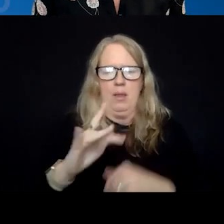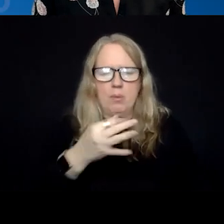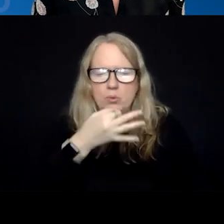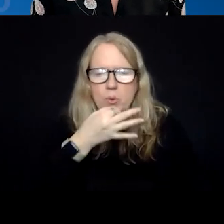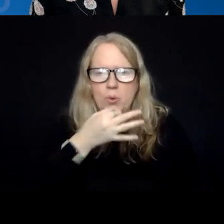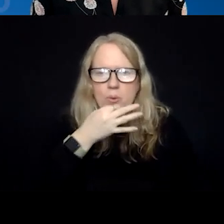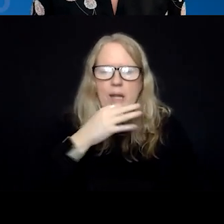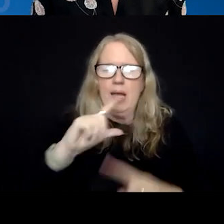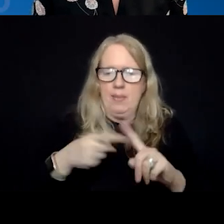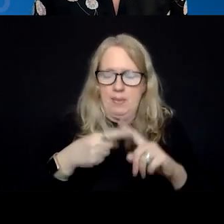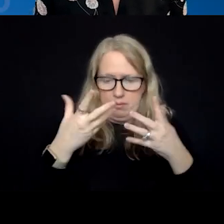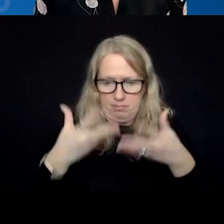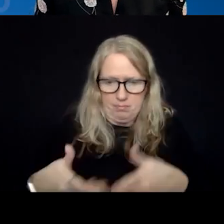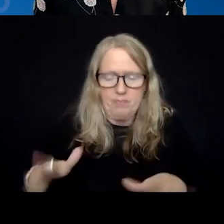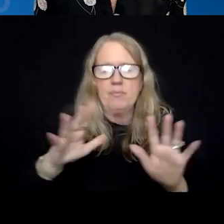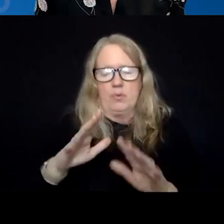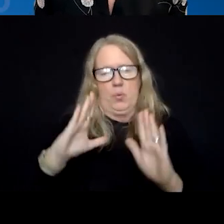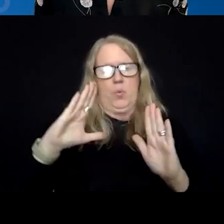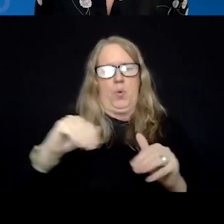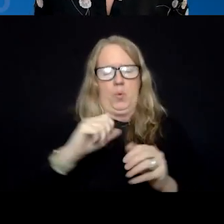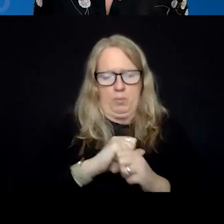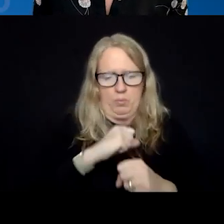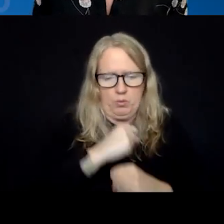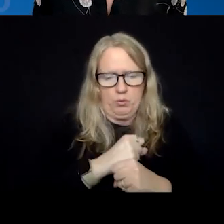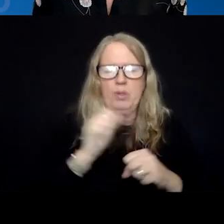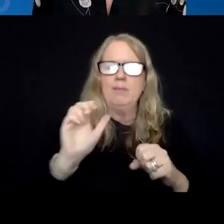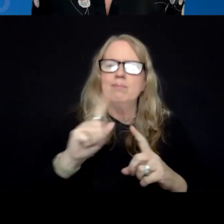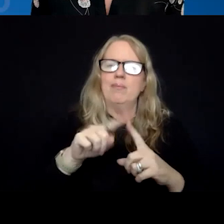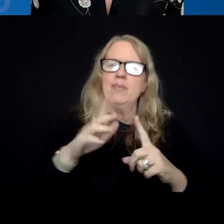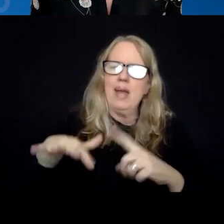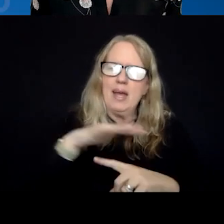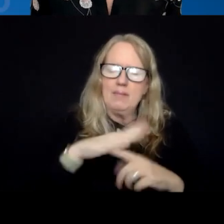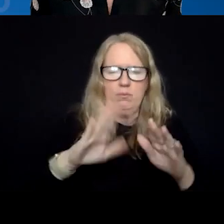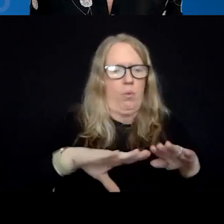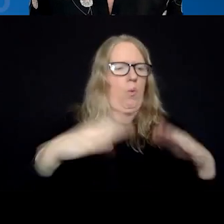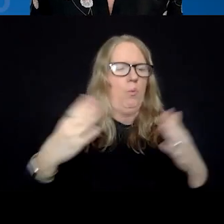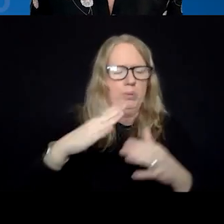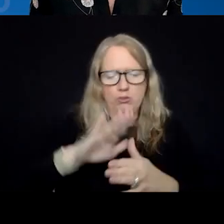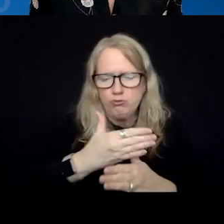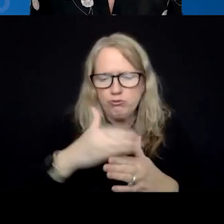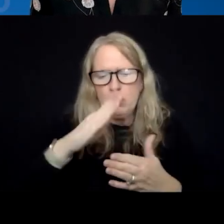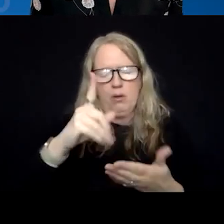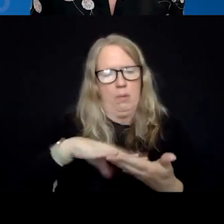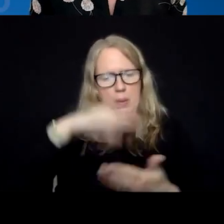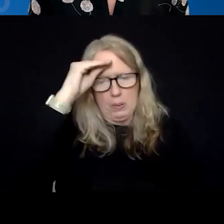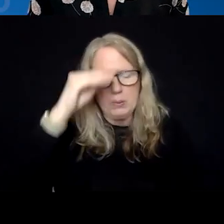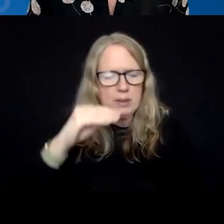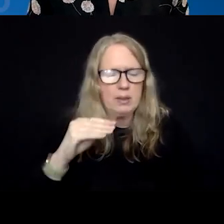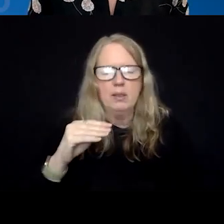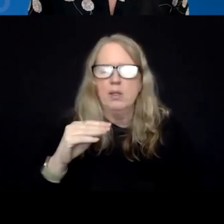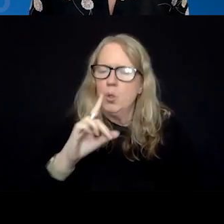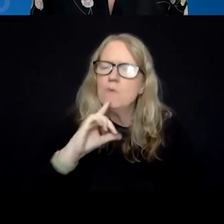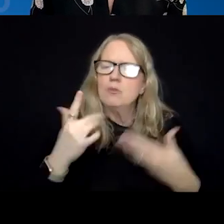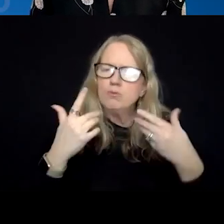And at the end of the day, we really hope to create an environment where we've got open sharing, learning, and that we're really trying to